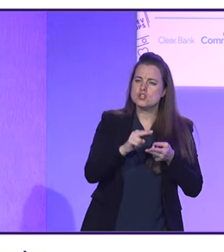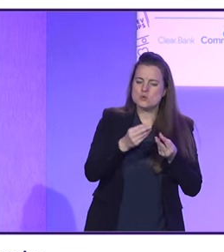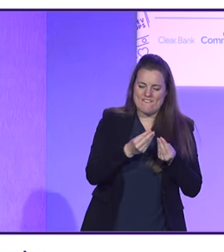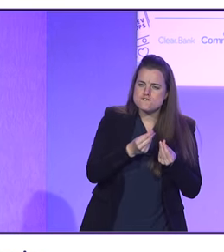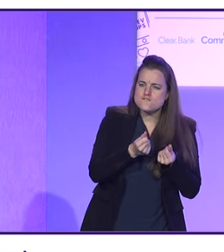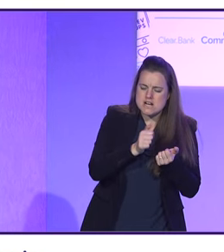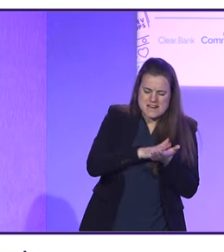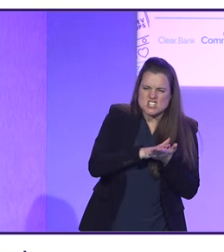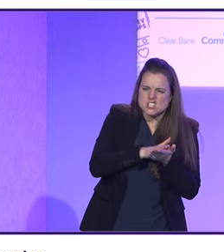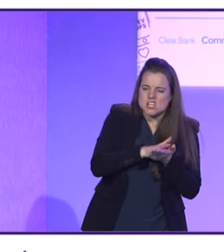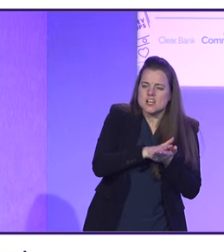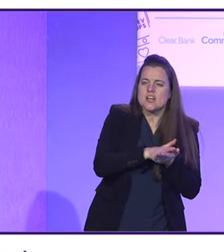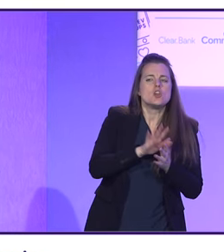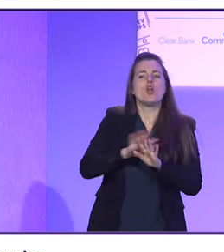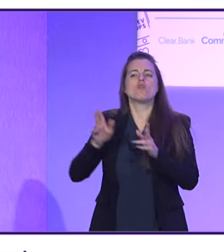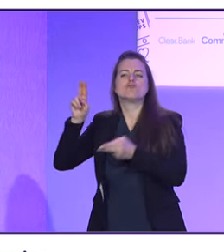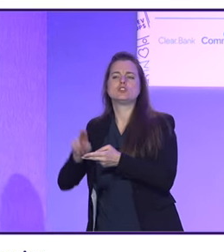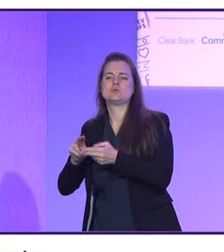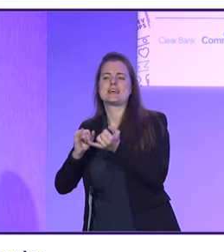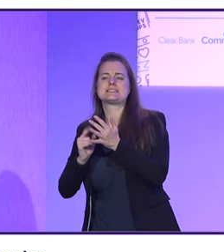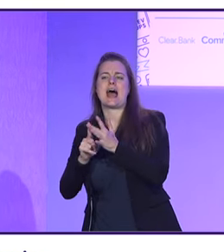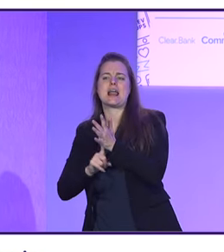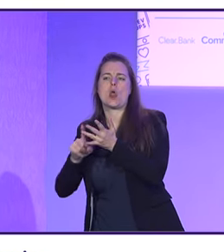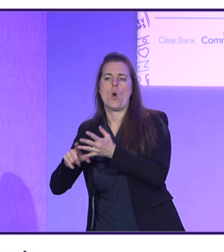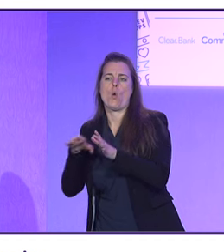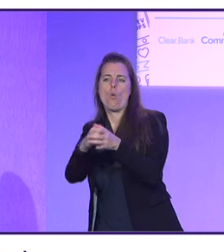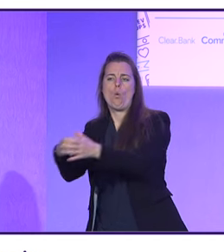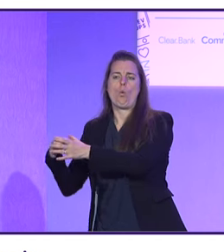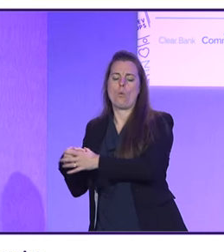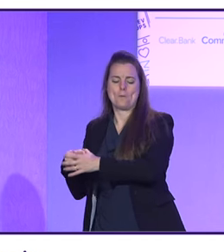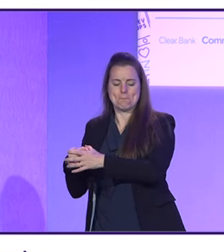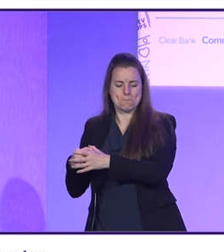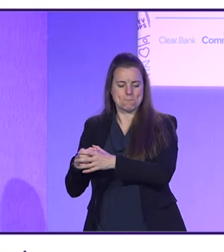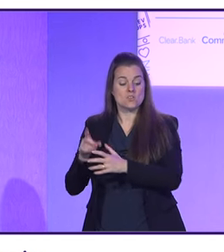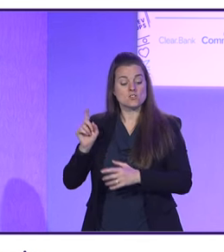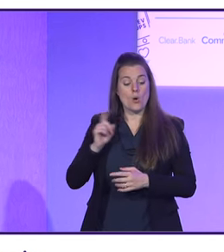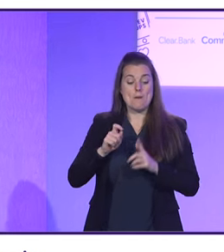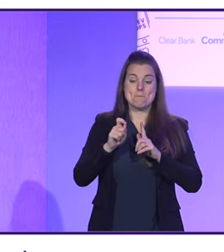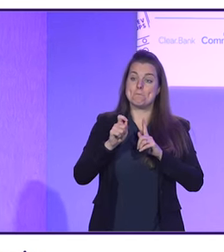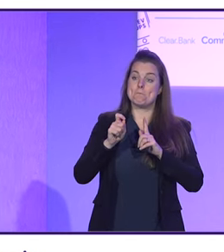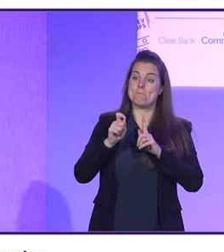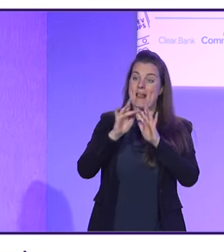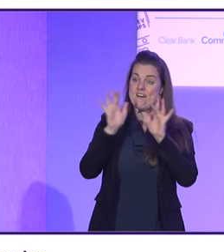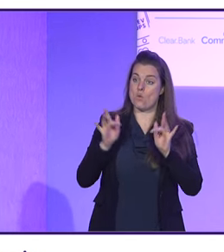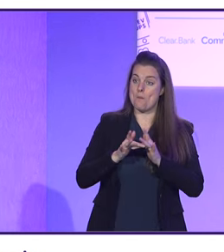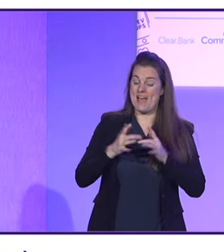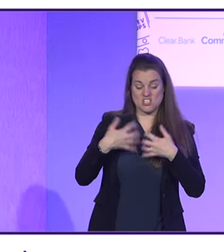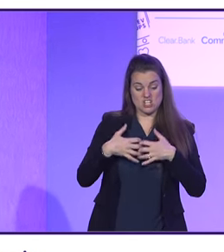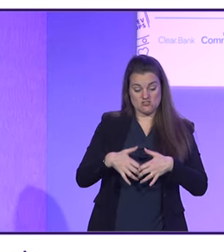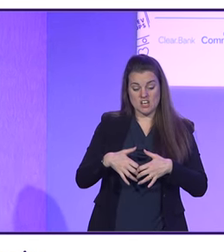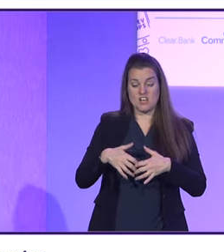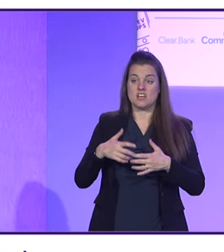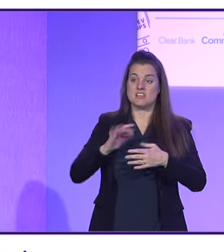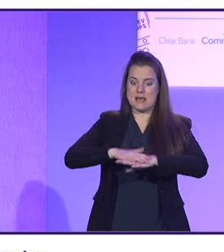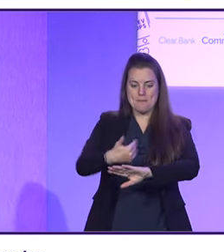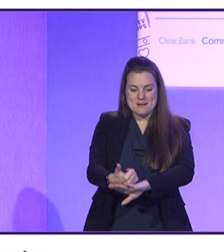silos. Platform engineering is an implementation of DevOps. It relies on the success of DevOps principles and